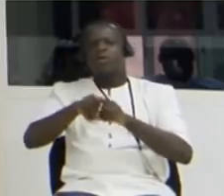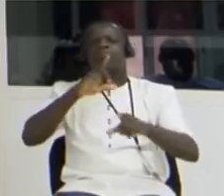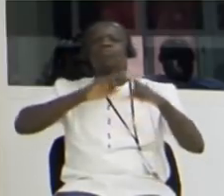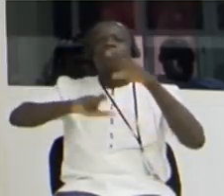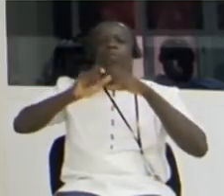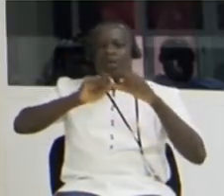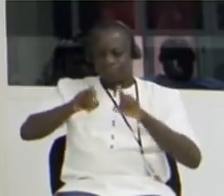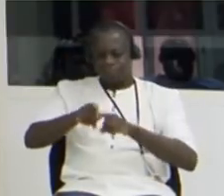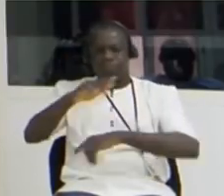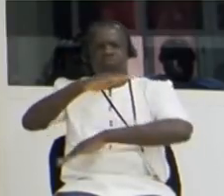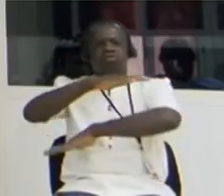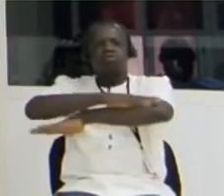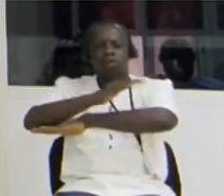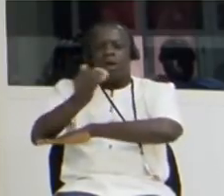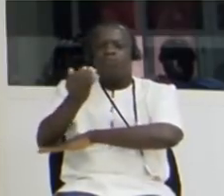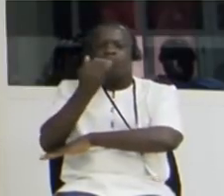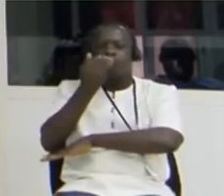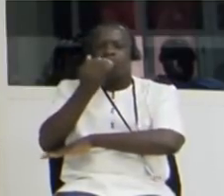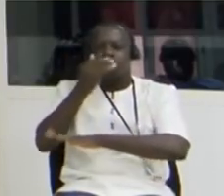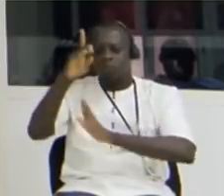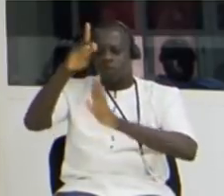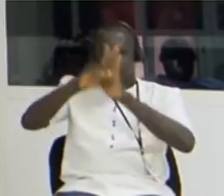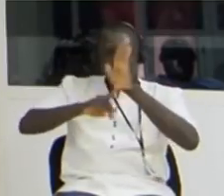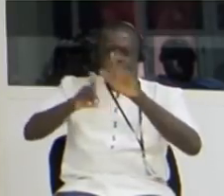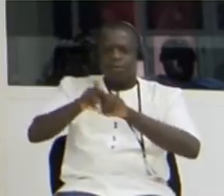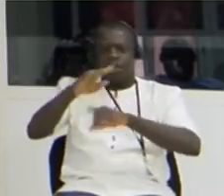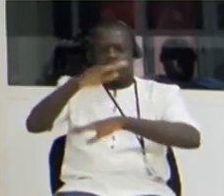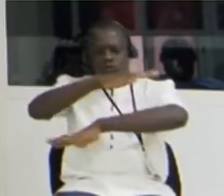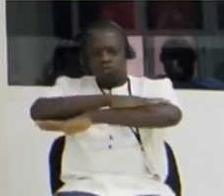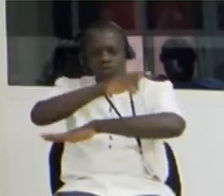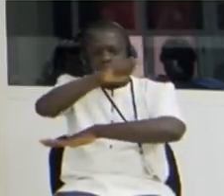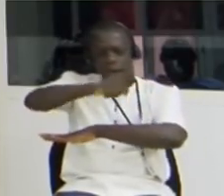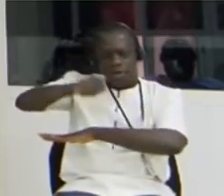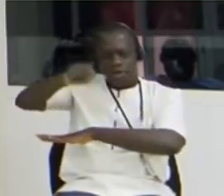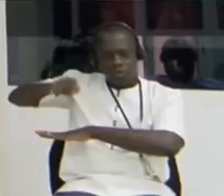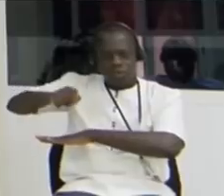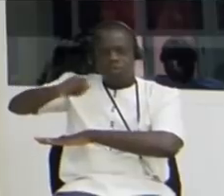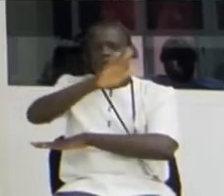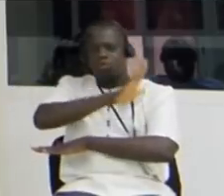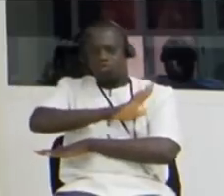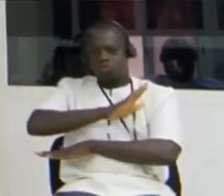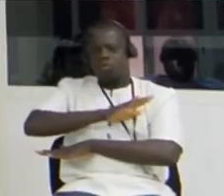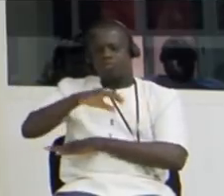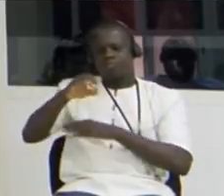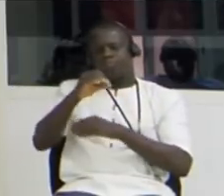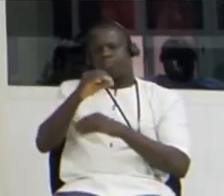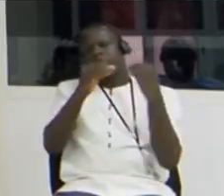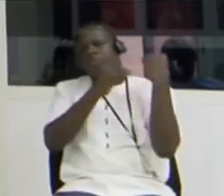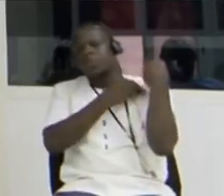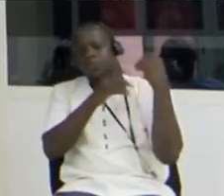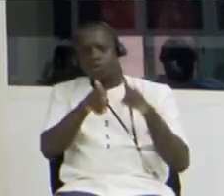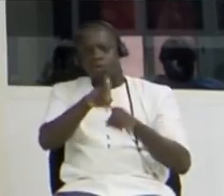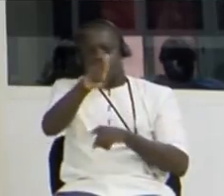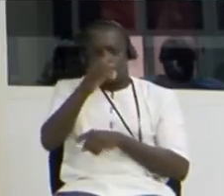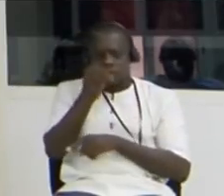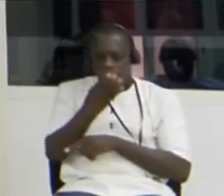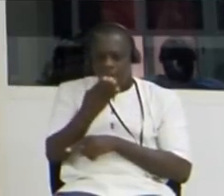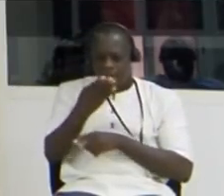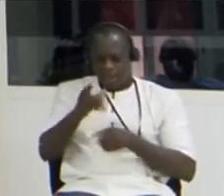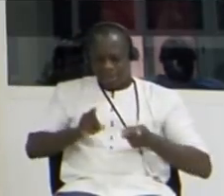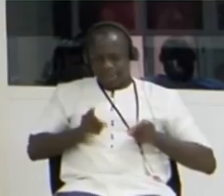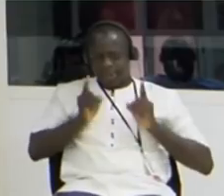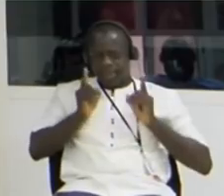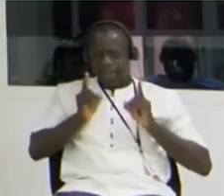program, school agriculture, and also school agriculture. Did you say that the gender unit was within your